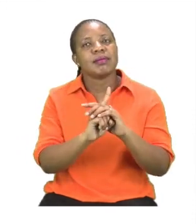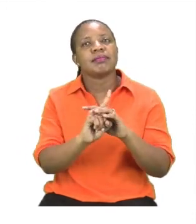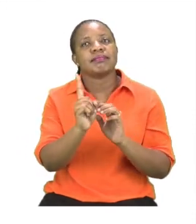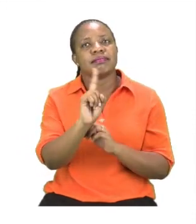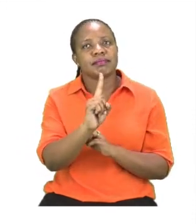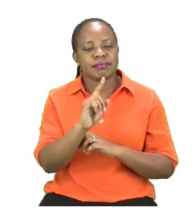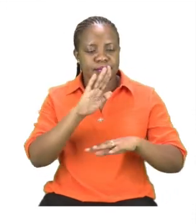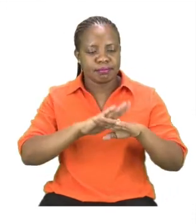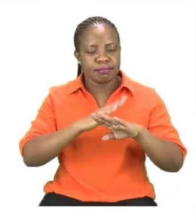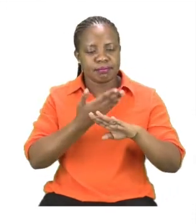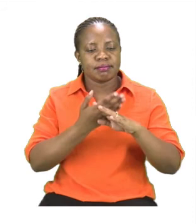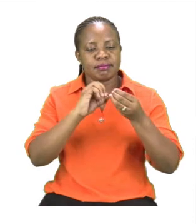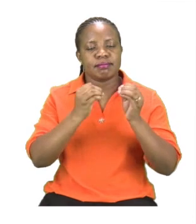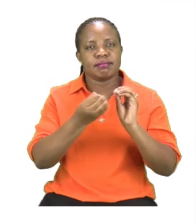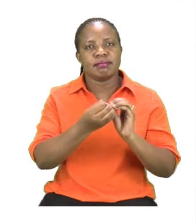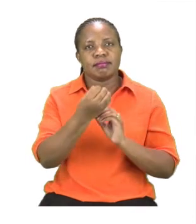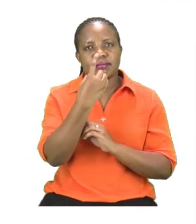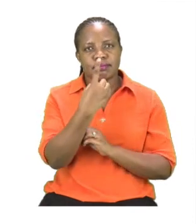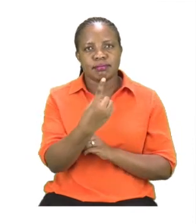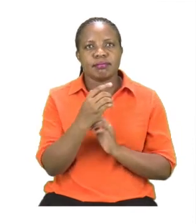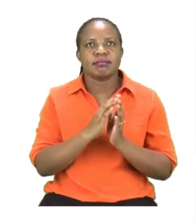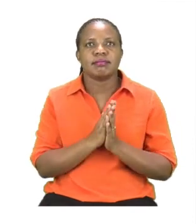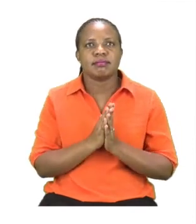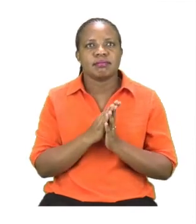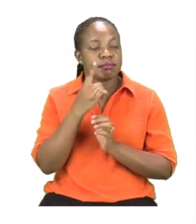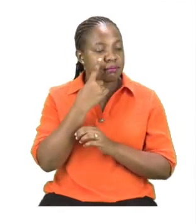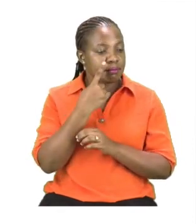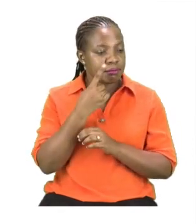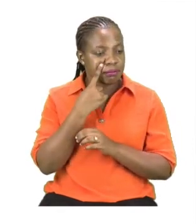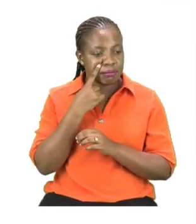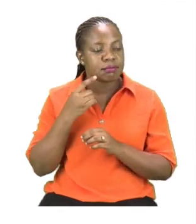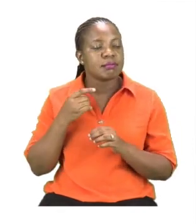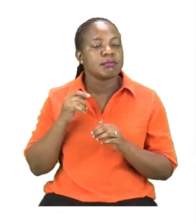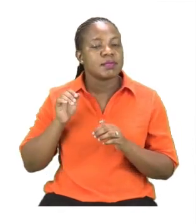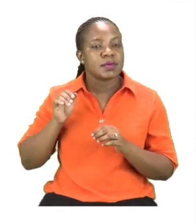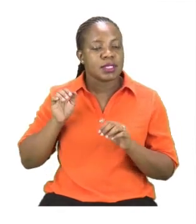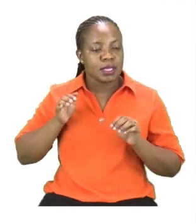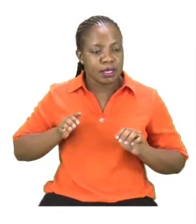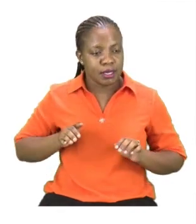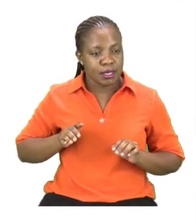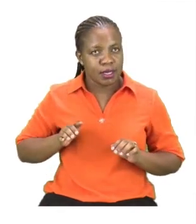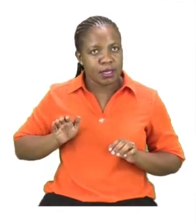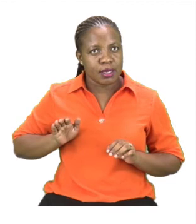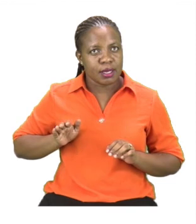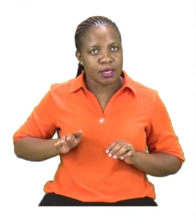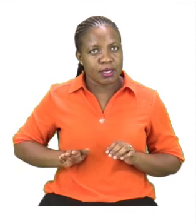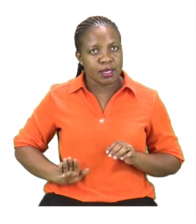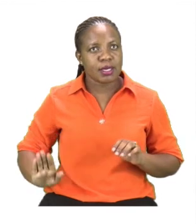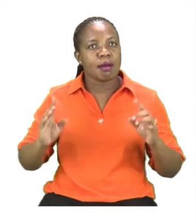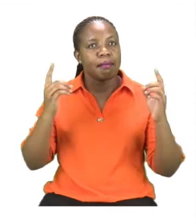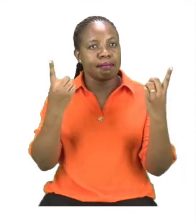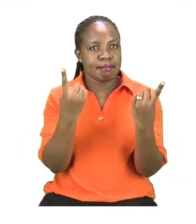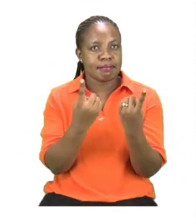number 1. You can see there is a girl playing with a football. So the